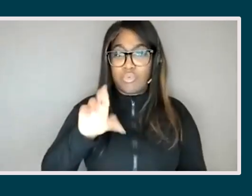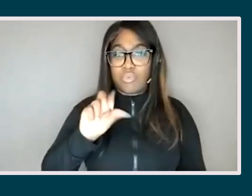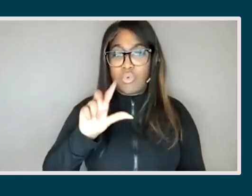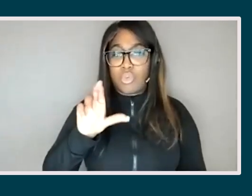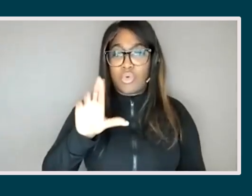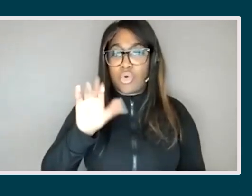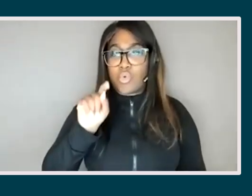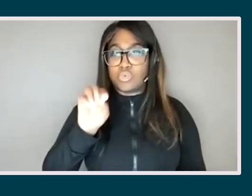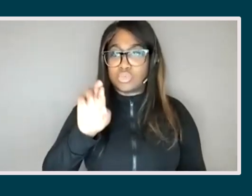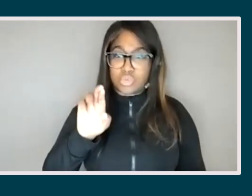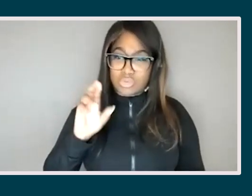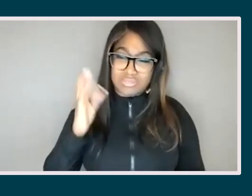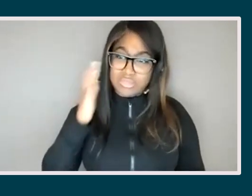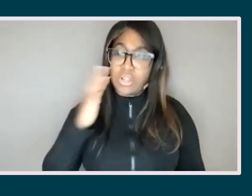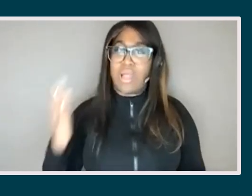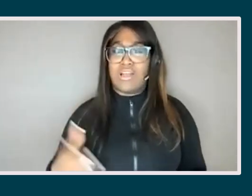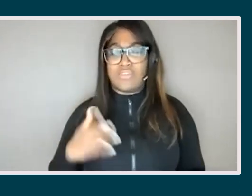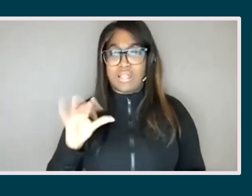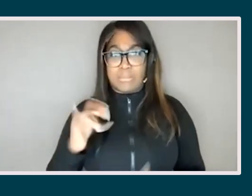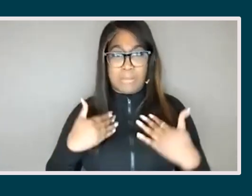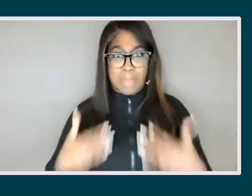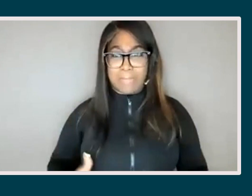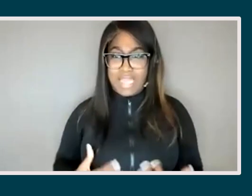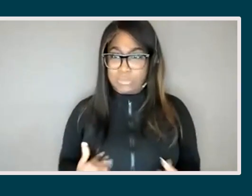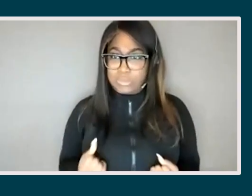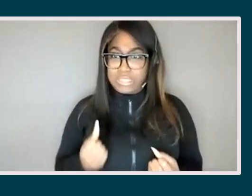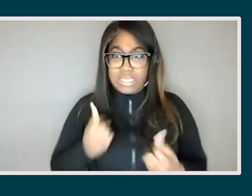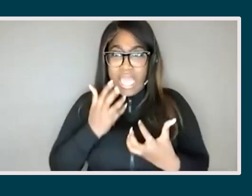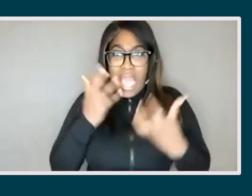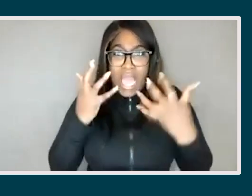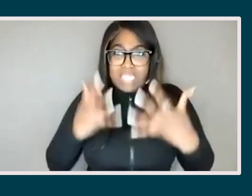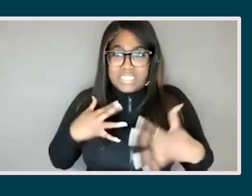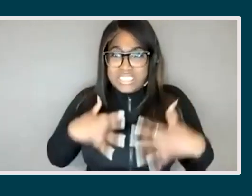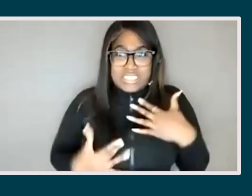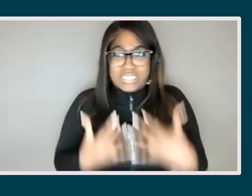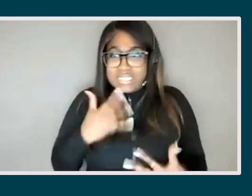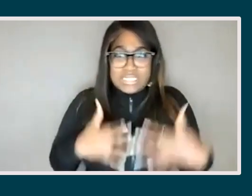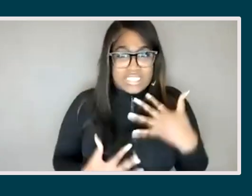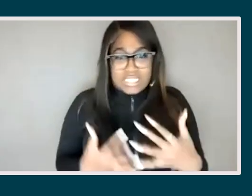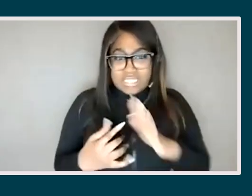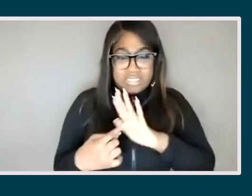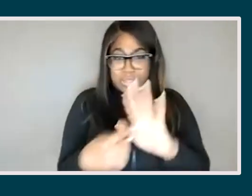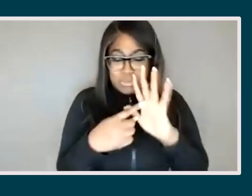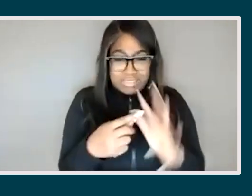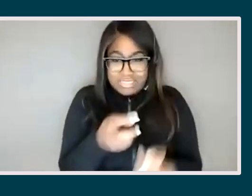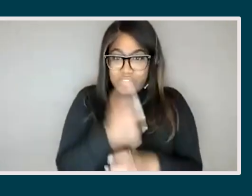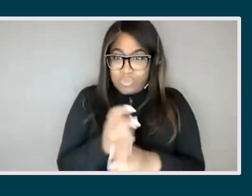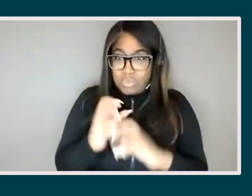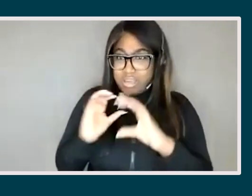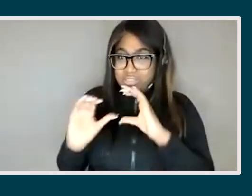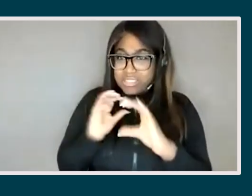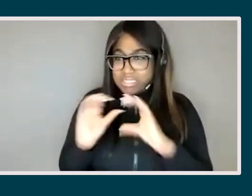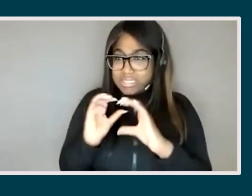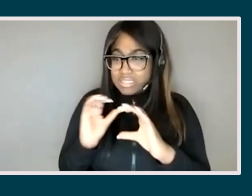really it was like my body was just screaming with how difficult this was. I couldn't remember. I mean, there's probably been 3 or 4 times in my